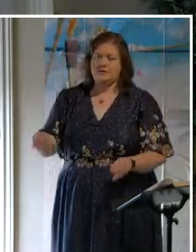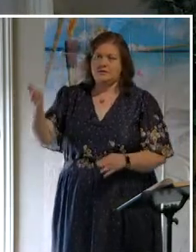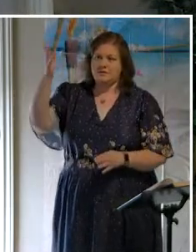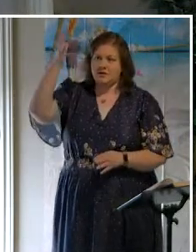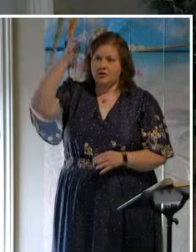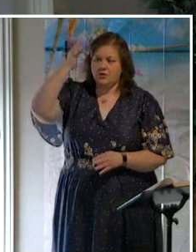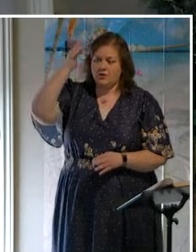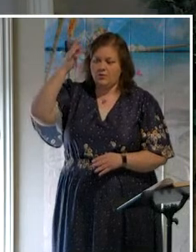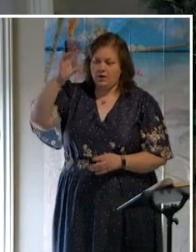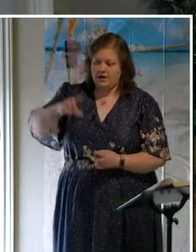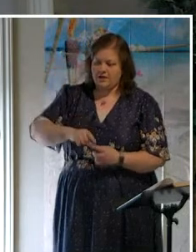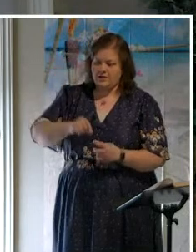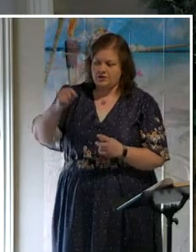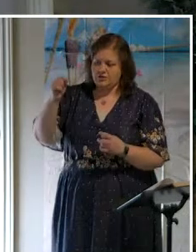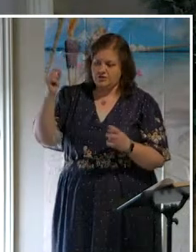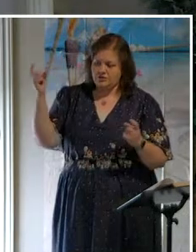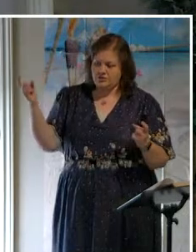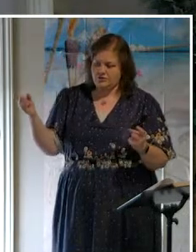Choose a simple